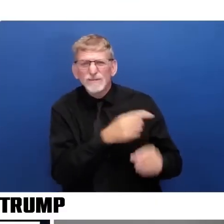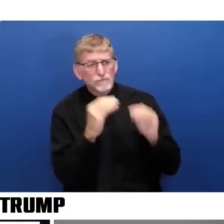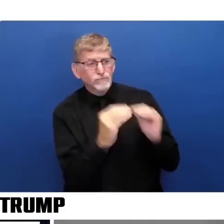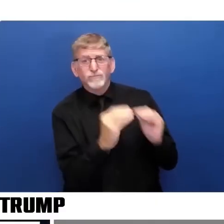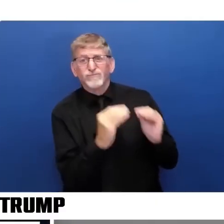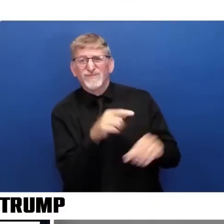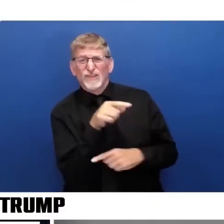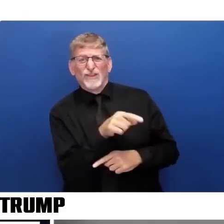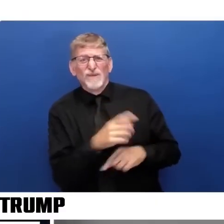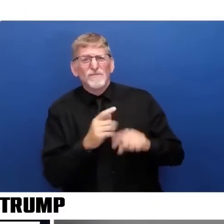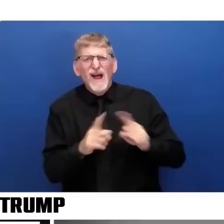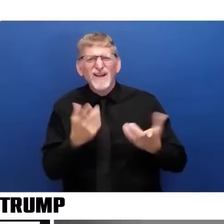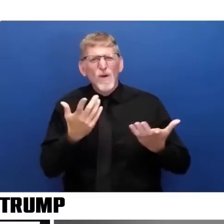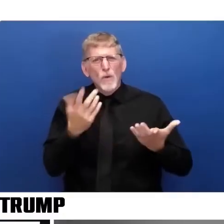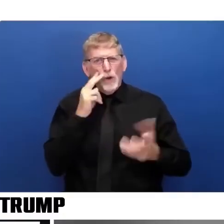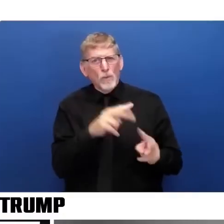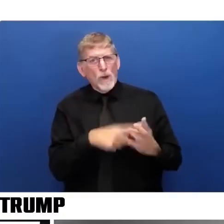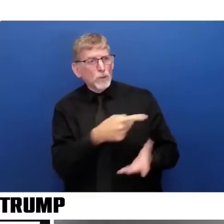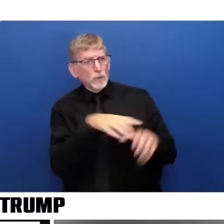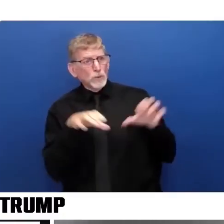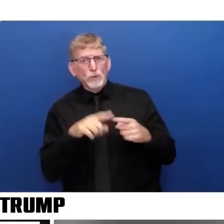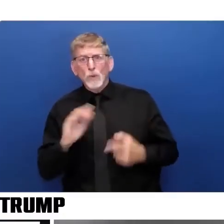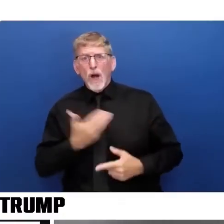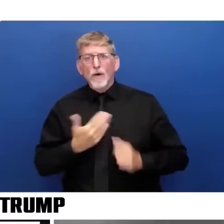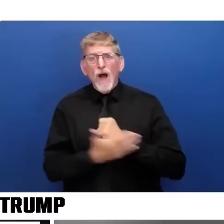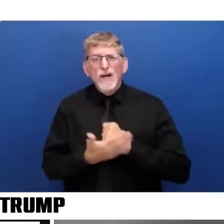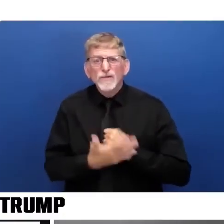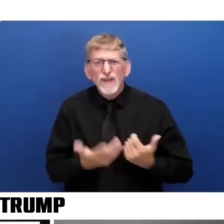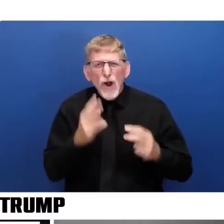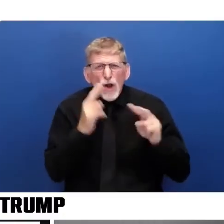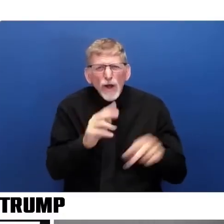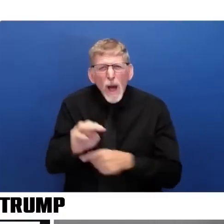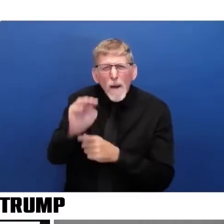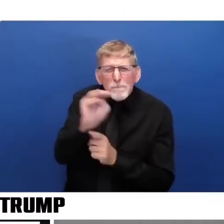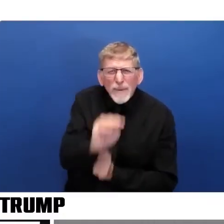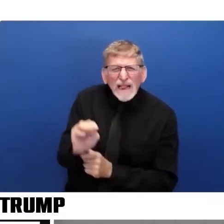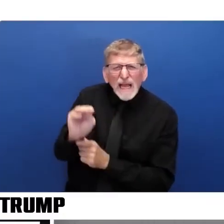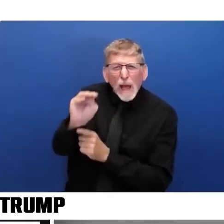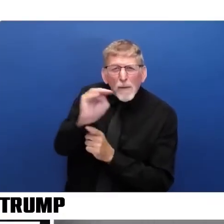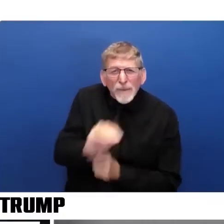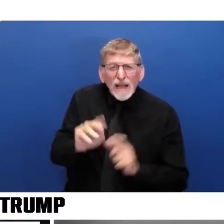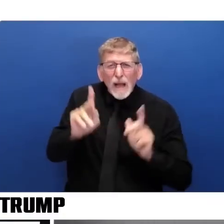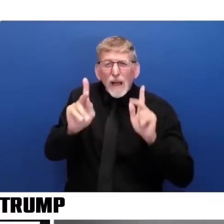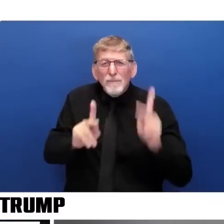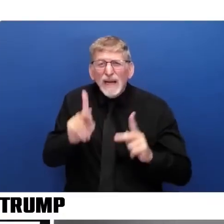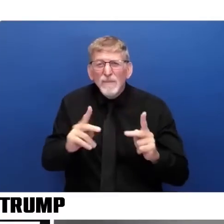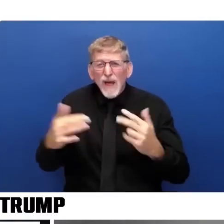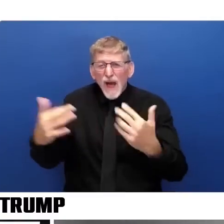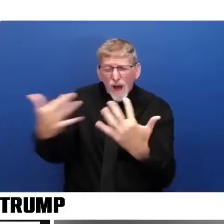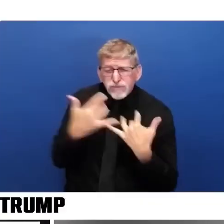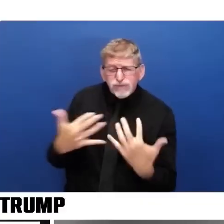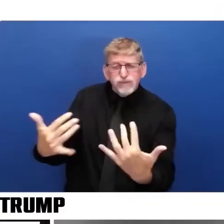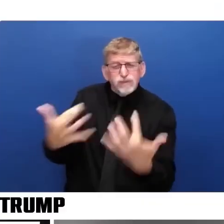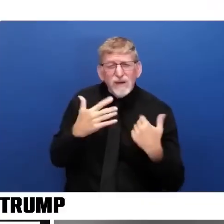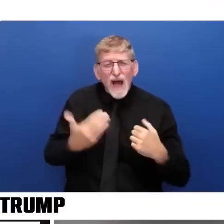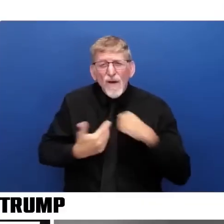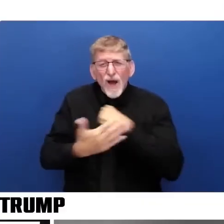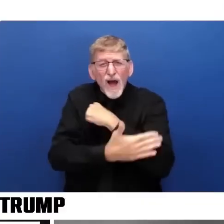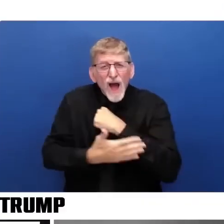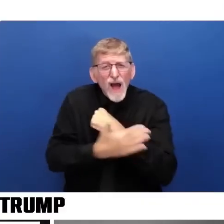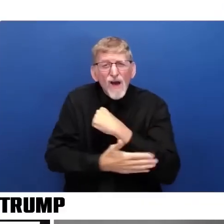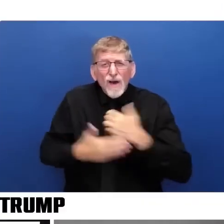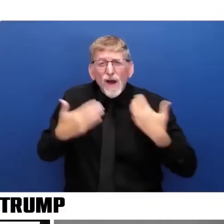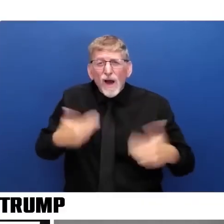and when you look at these millions and millions of people that are pouring into our country monthly, where it's, I believe, 21 million people,